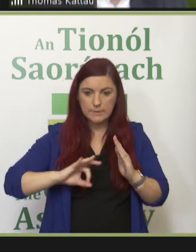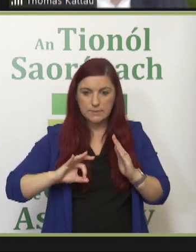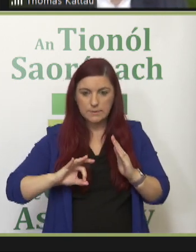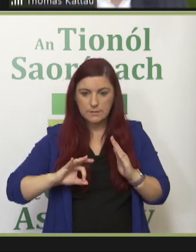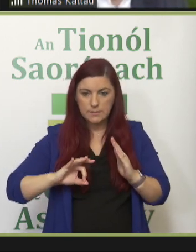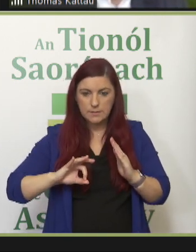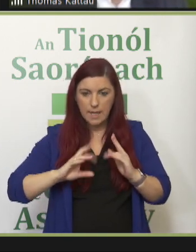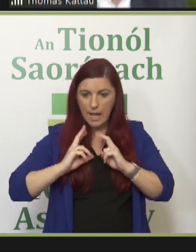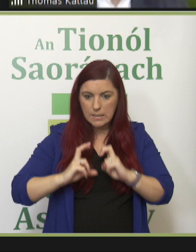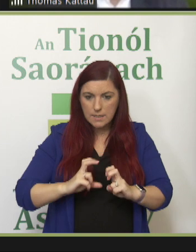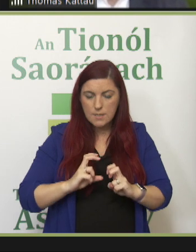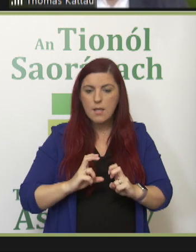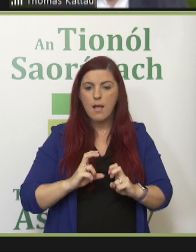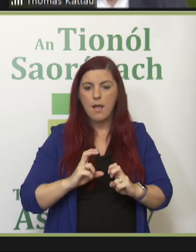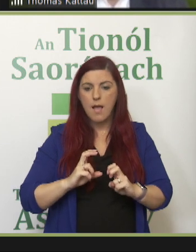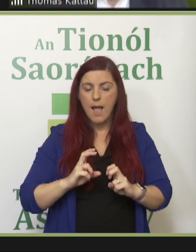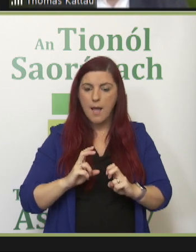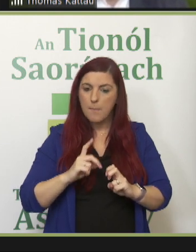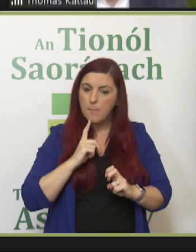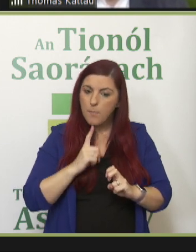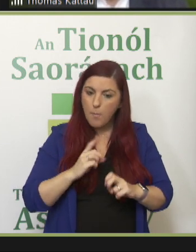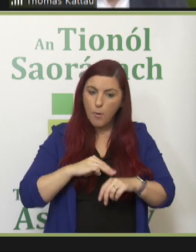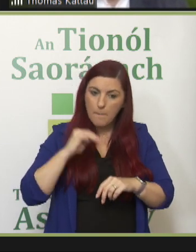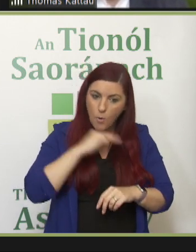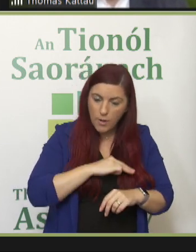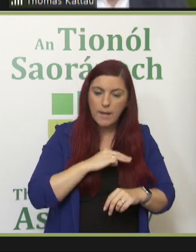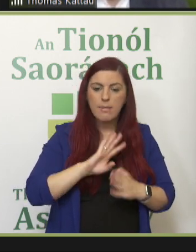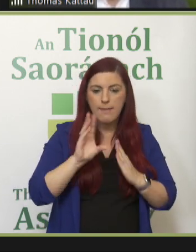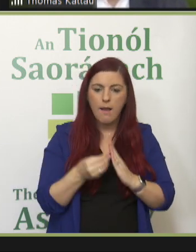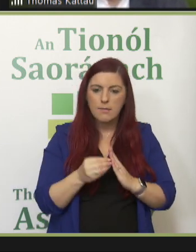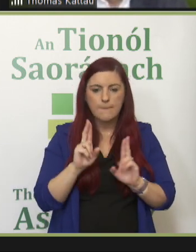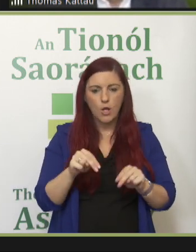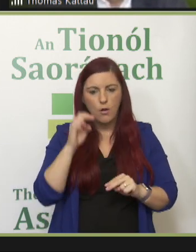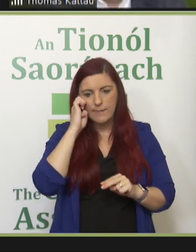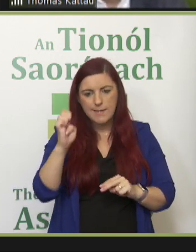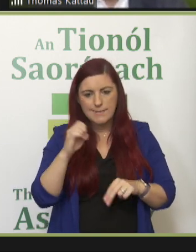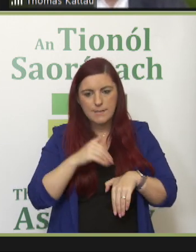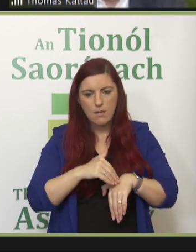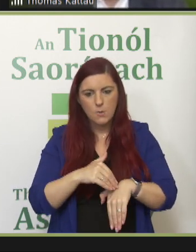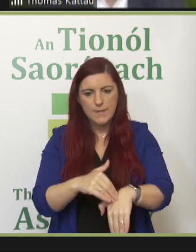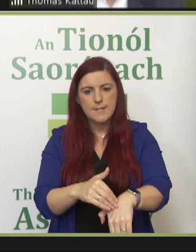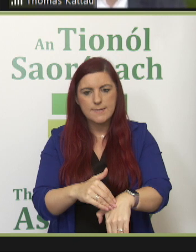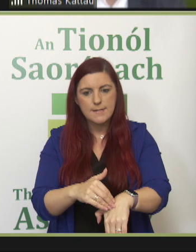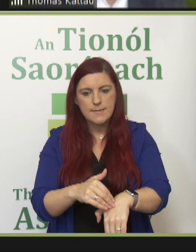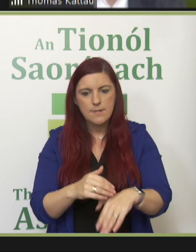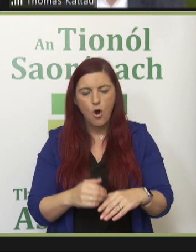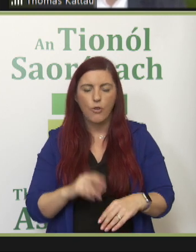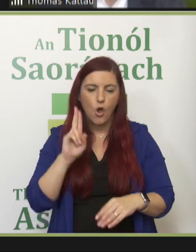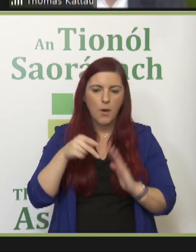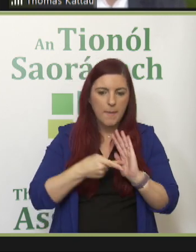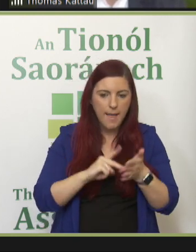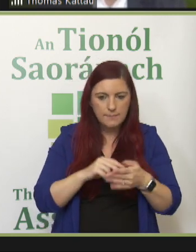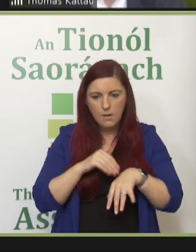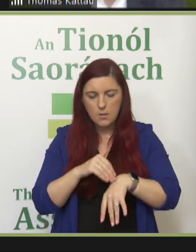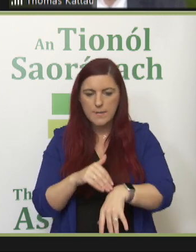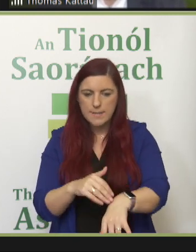also the cost of the unintended consequences which this entails. In summary, this can be seen as the reason why